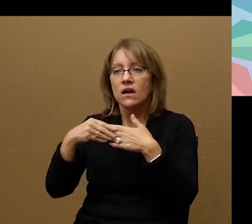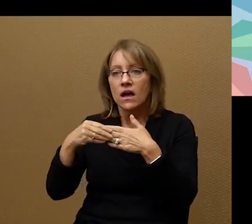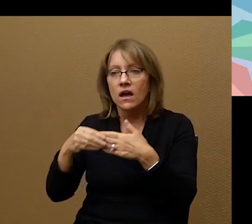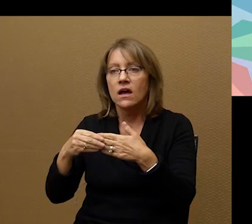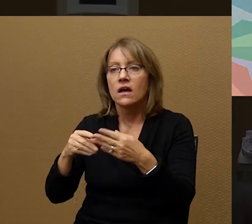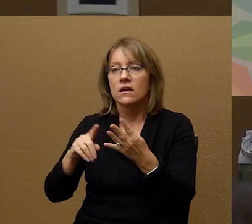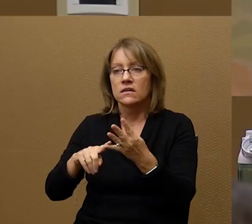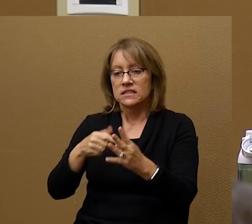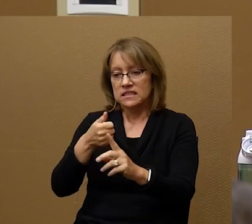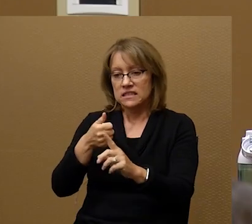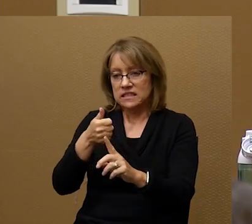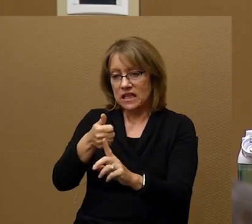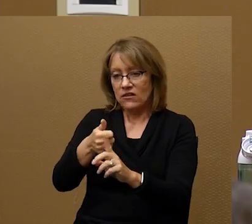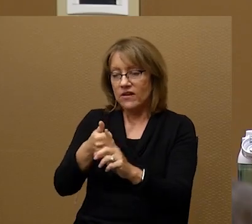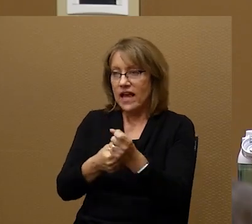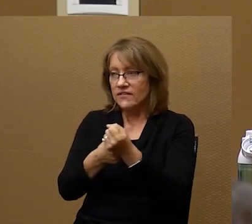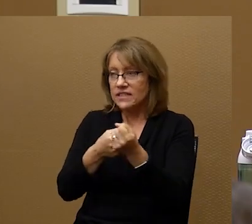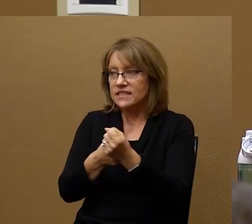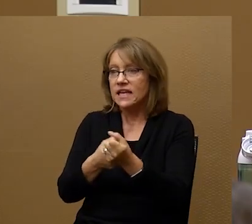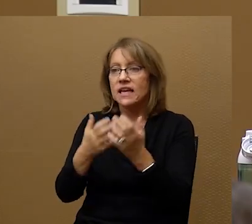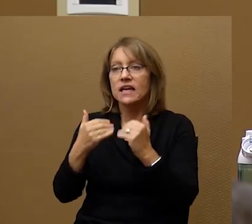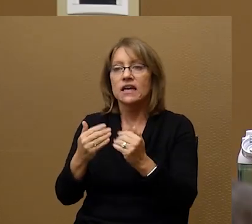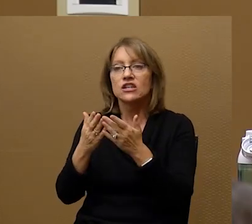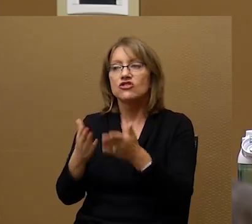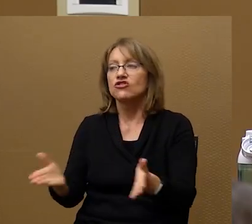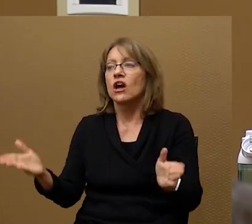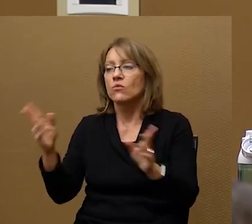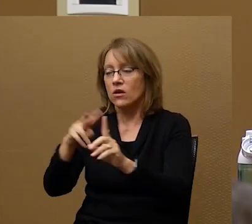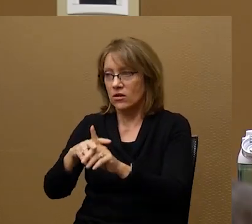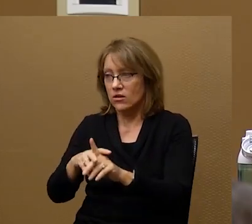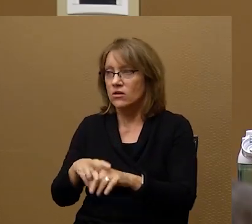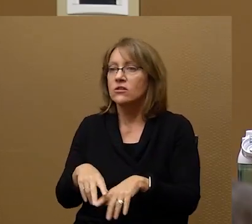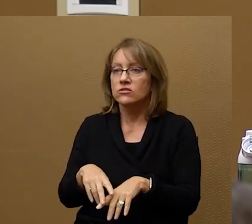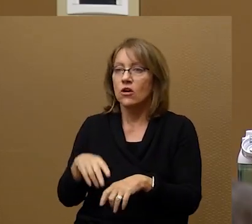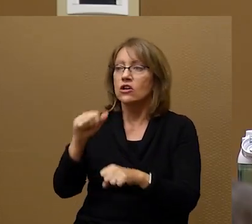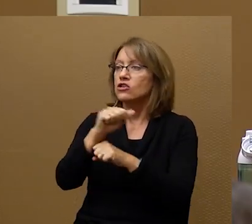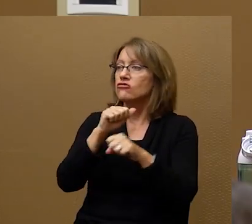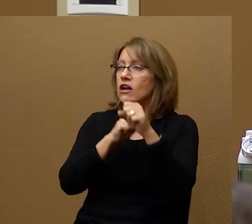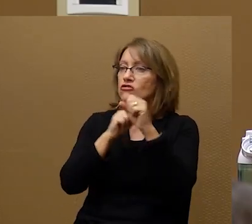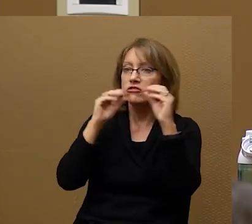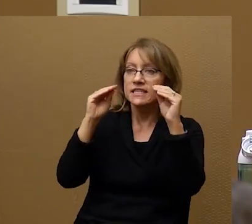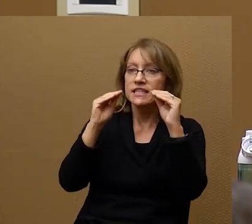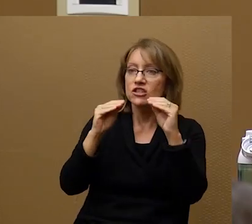generalization. And structured teaching builds on their prior knowledge.